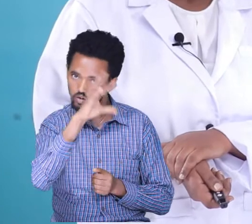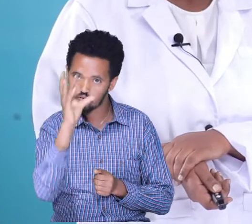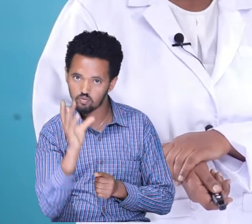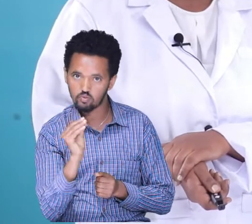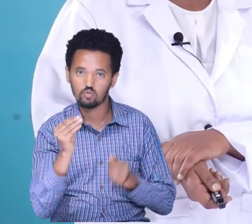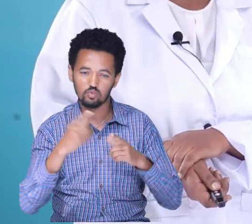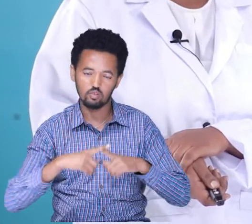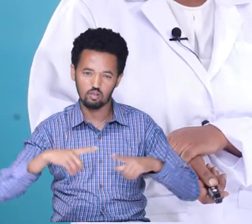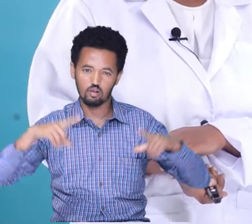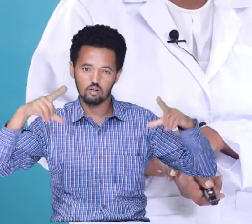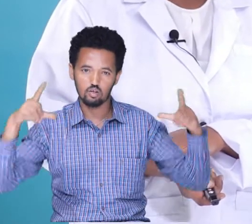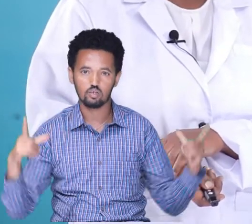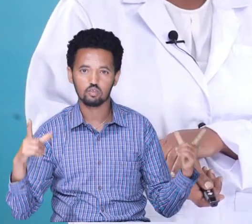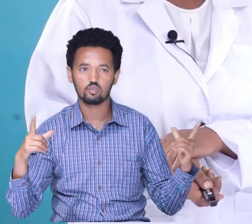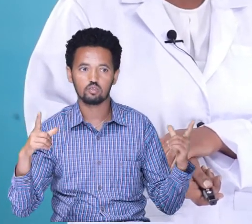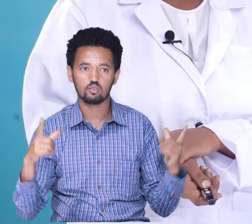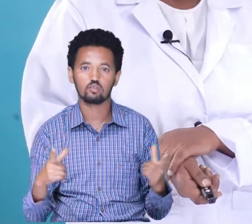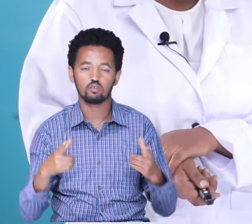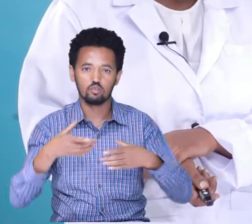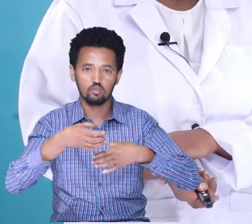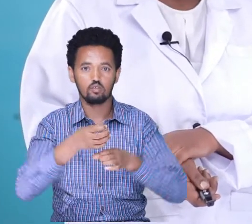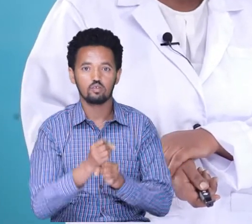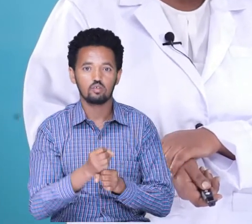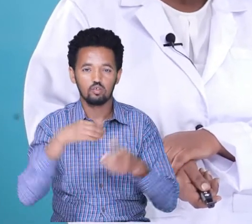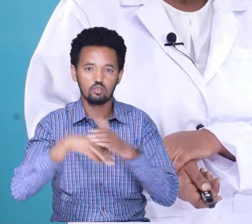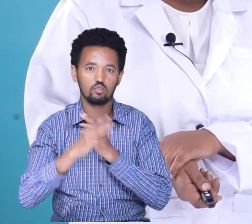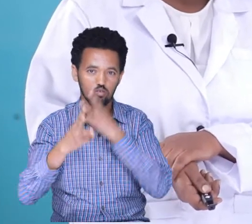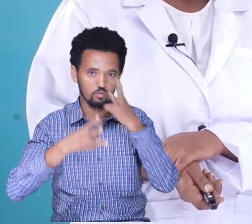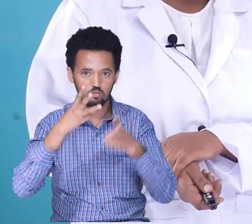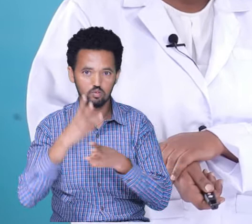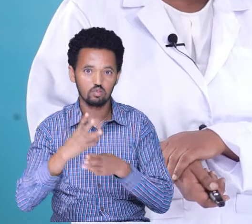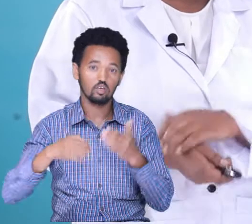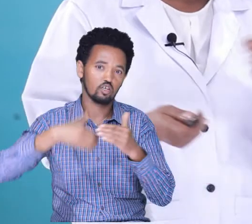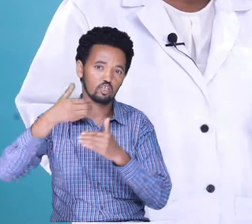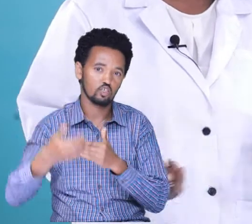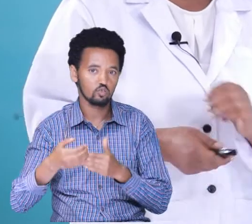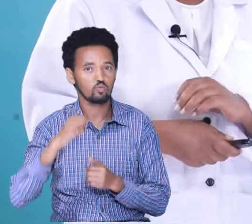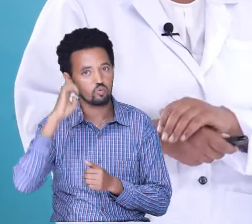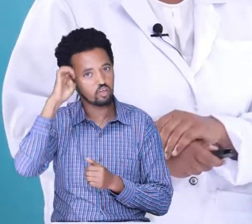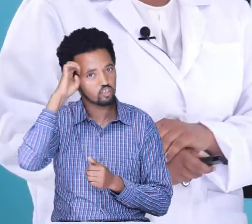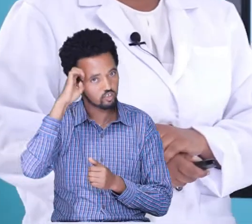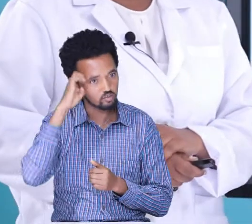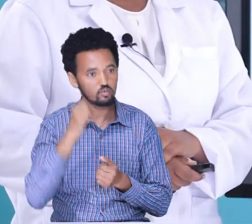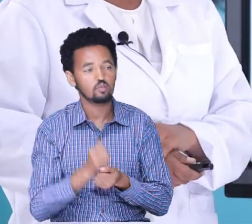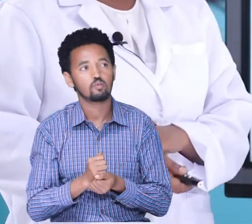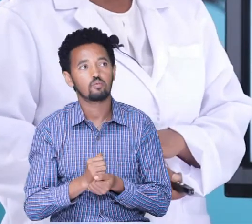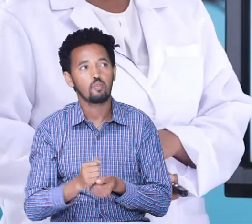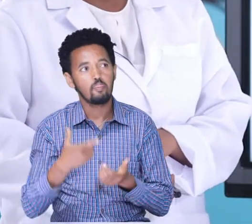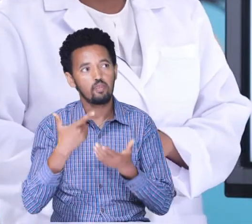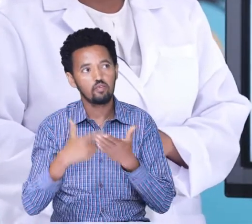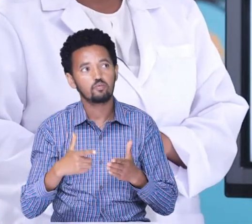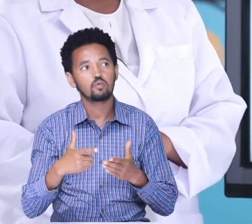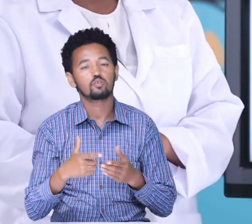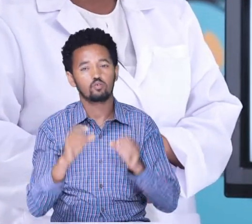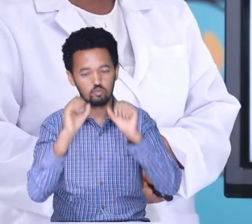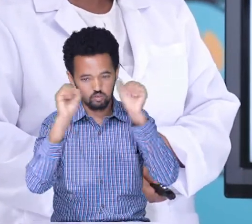the largest continent in the world next to Asia, and Africa has a relatively compact